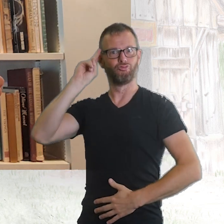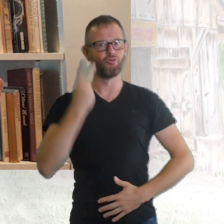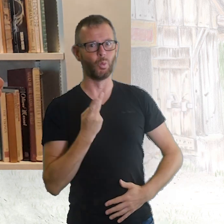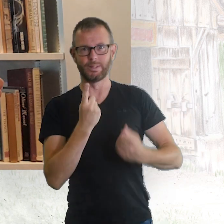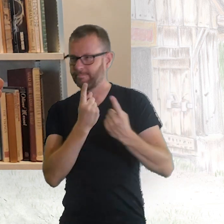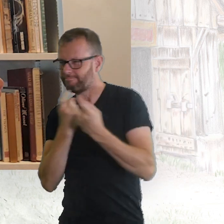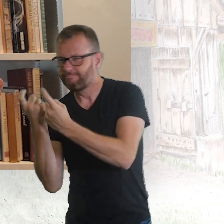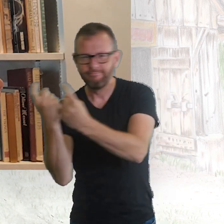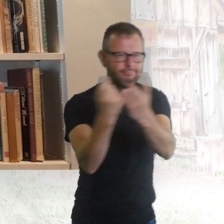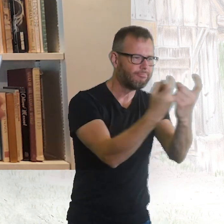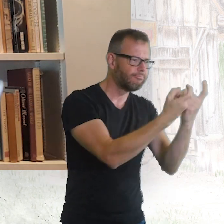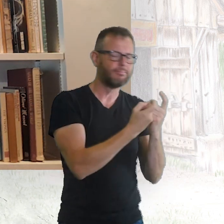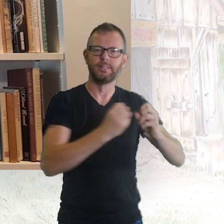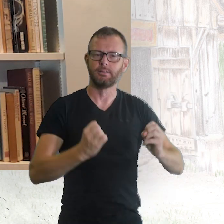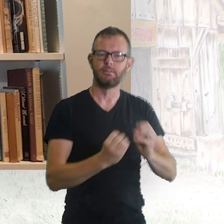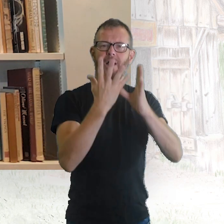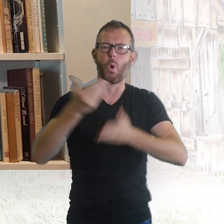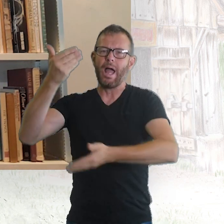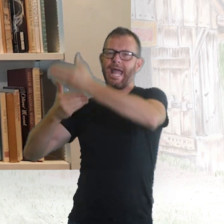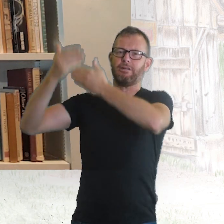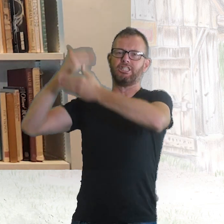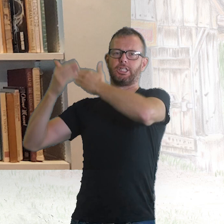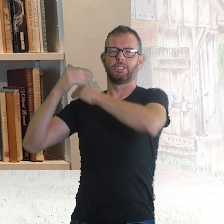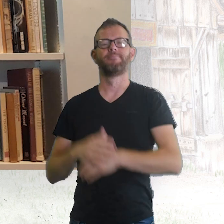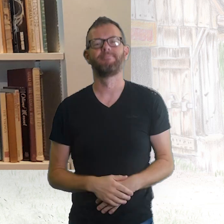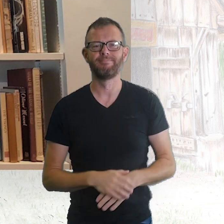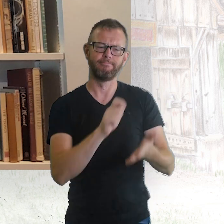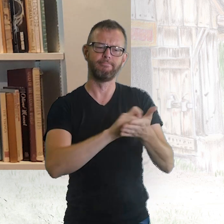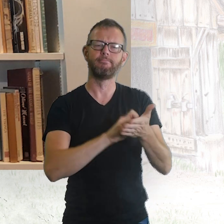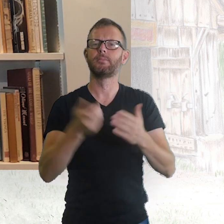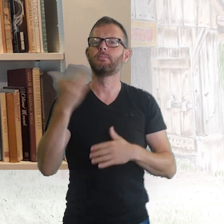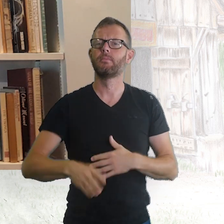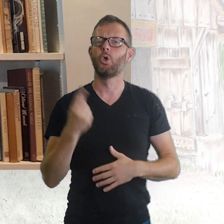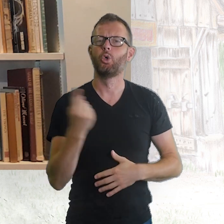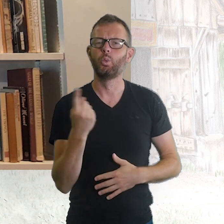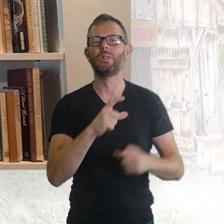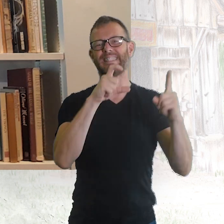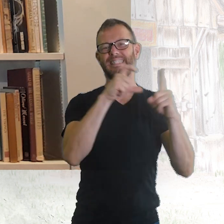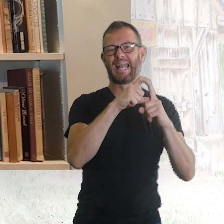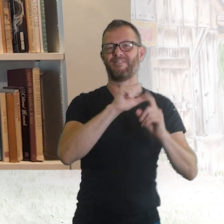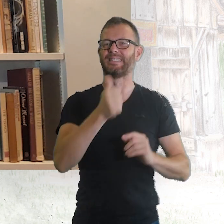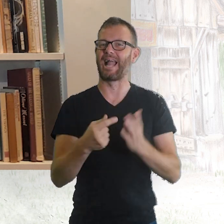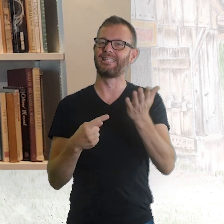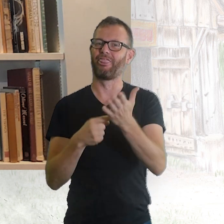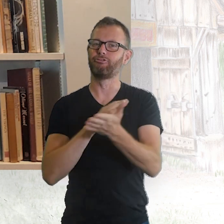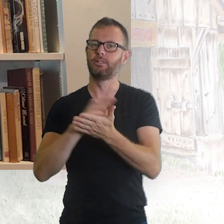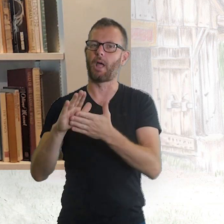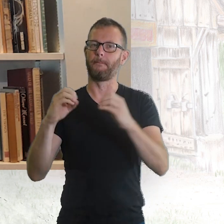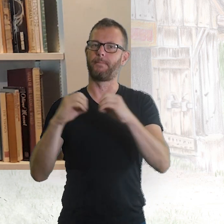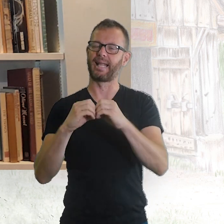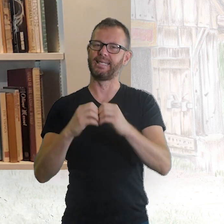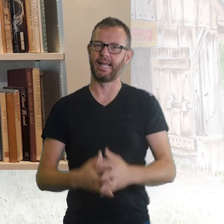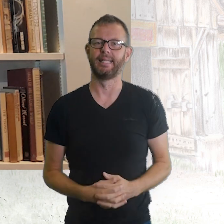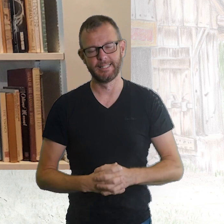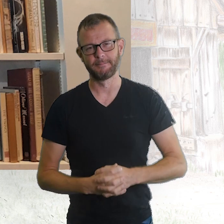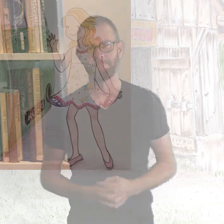Suffolk's Heritage by David and Farada Blakesley. Alex and Rosie Explore Suffolk's